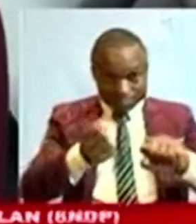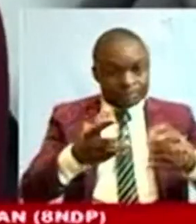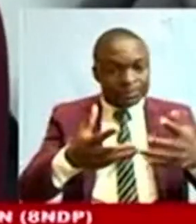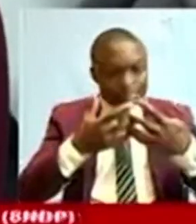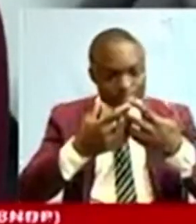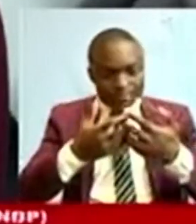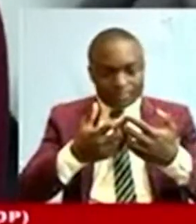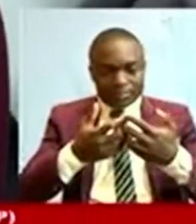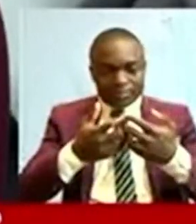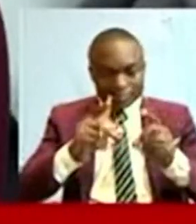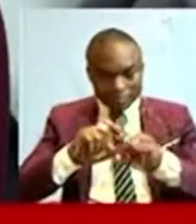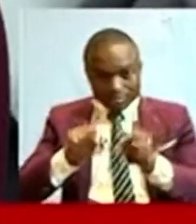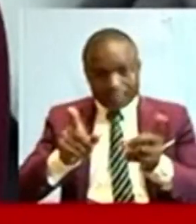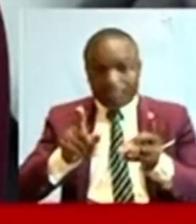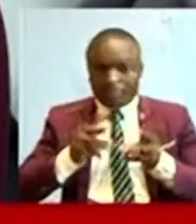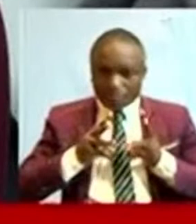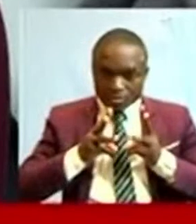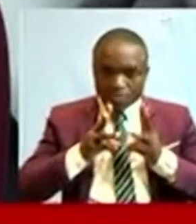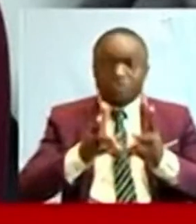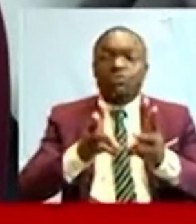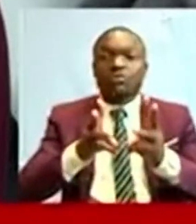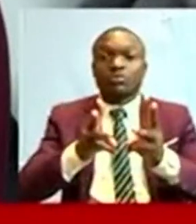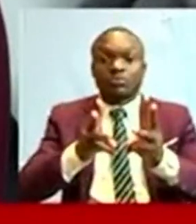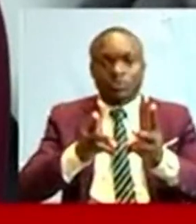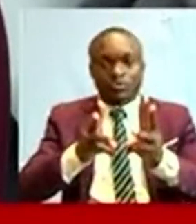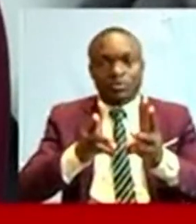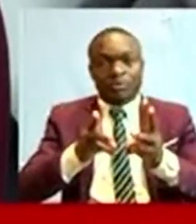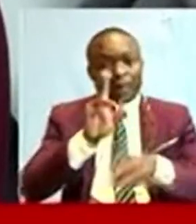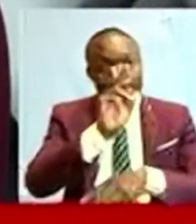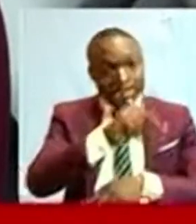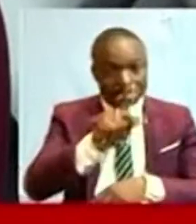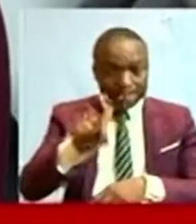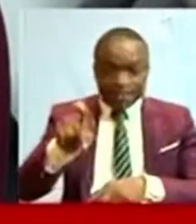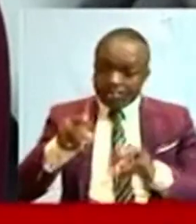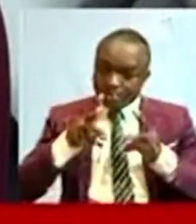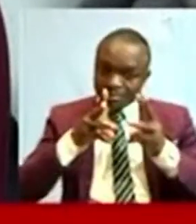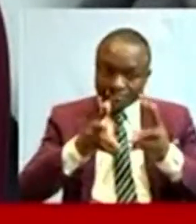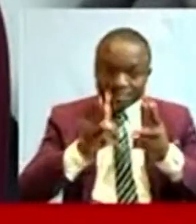a public-private partnership model of